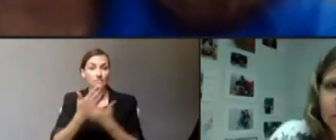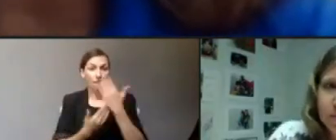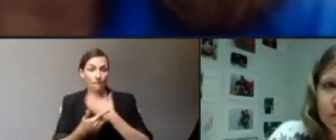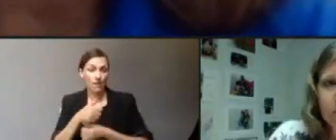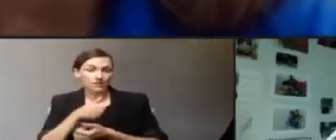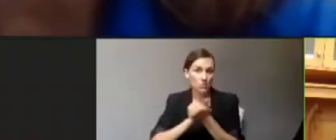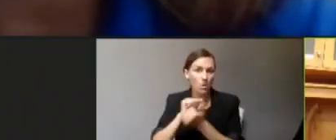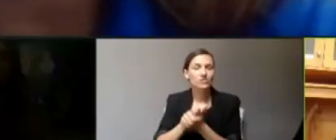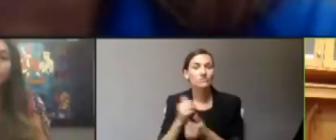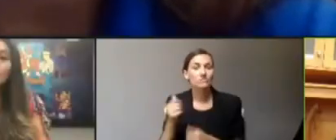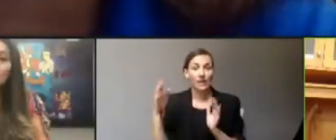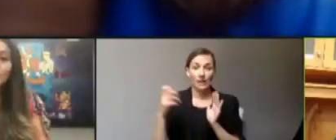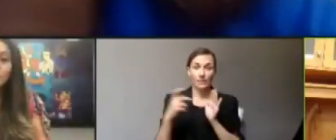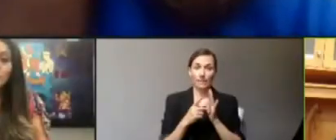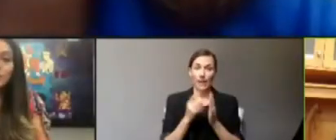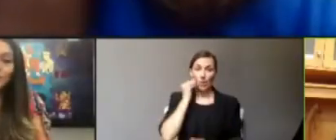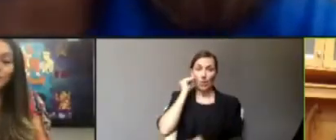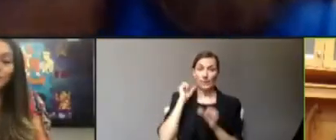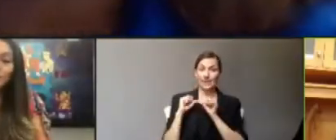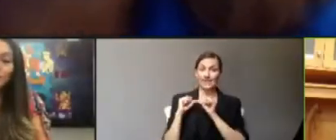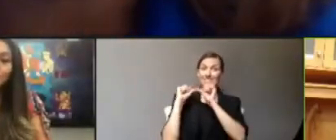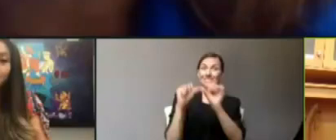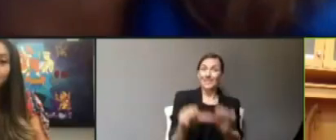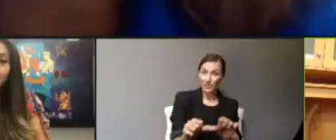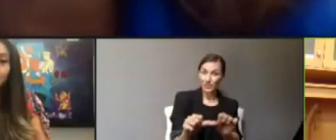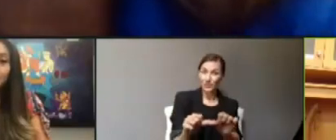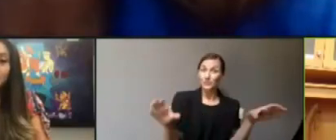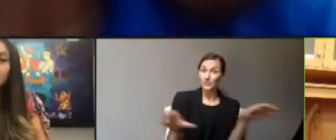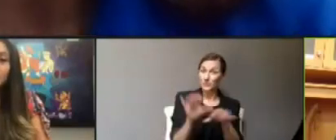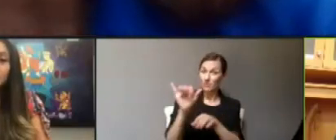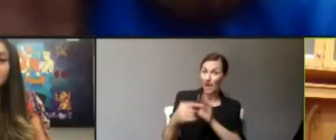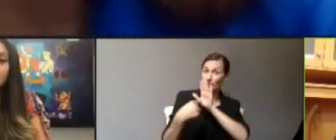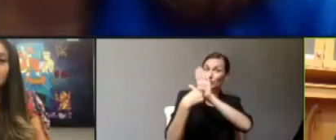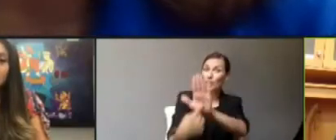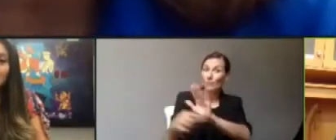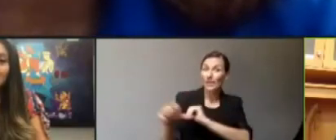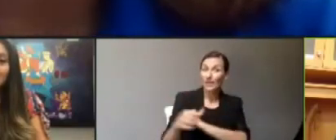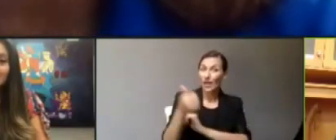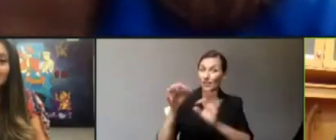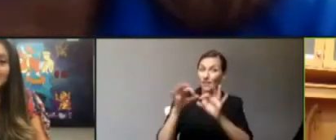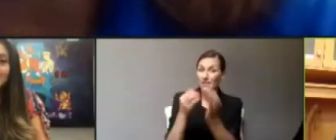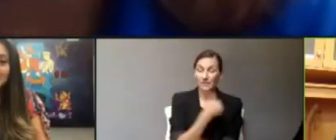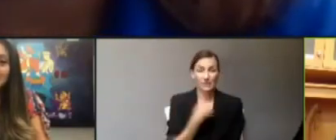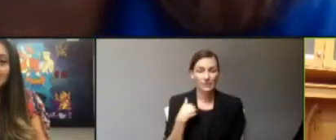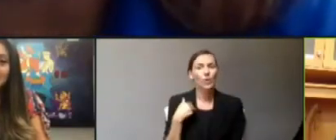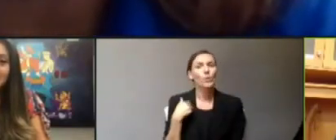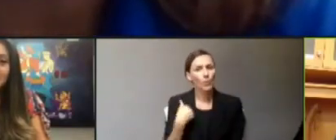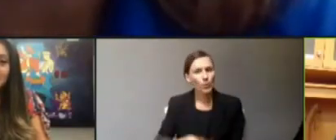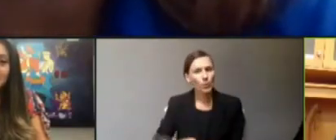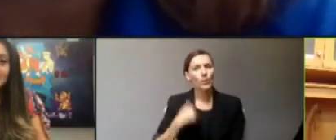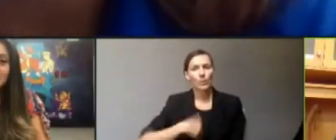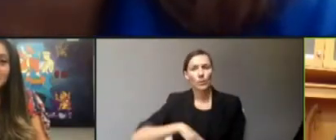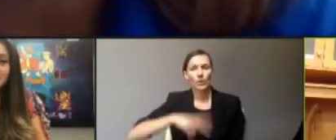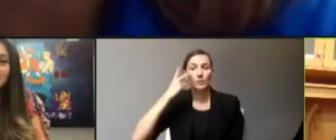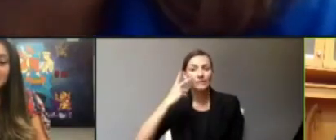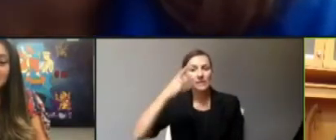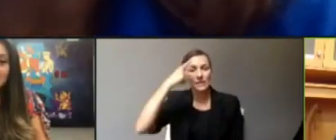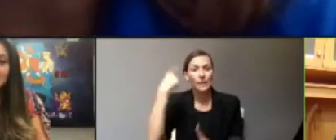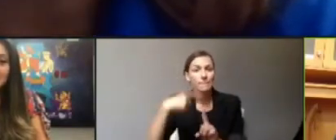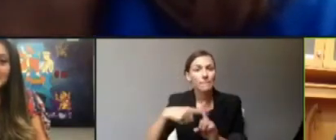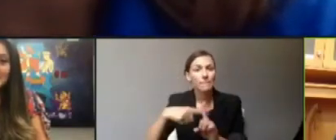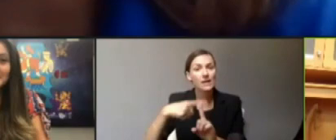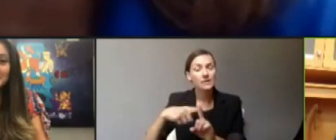and continuing to practice that and emulating that for others. And so we've seen some very positive effects